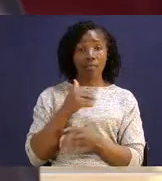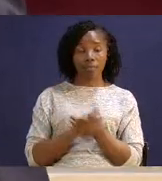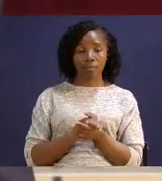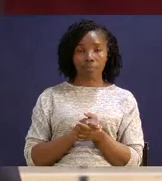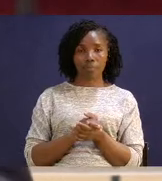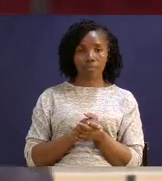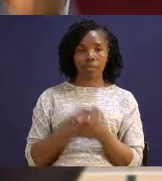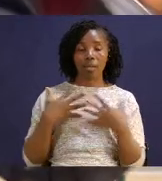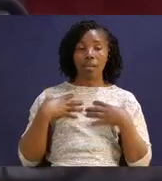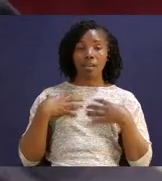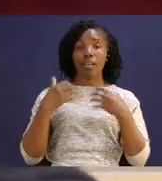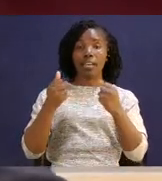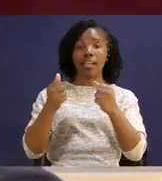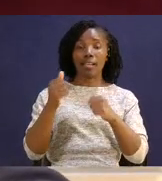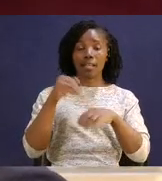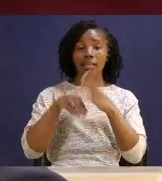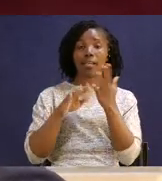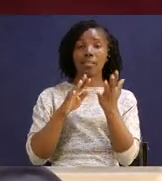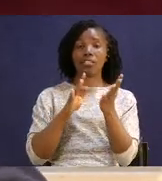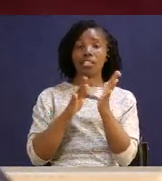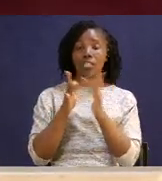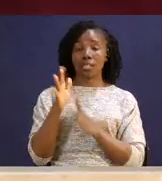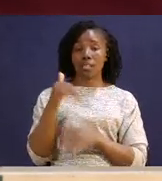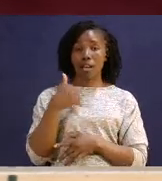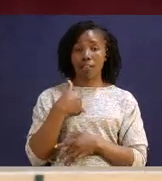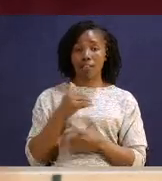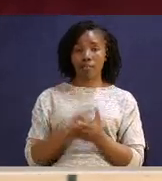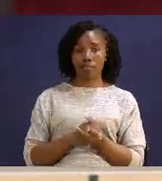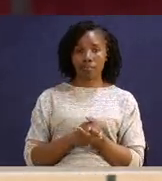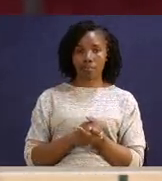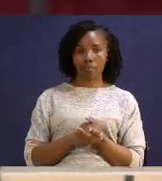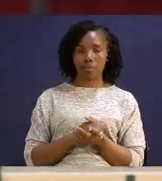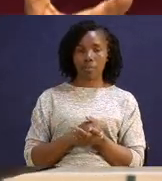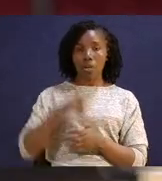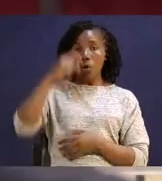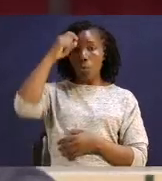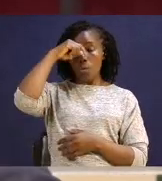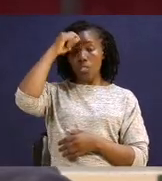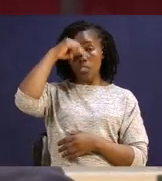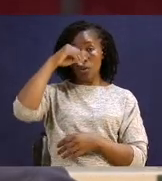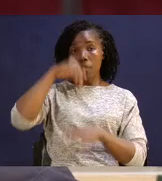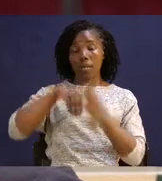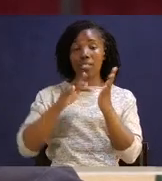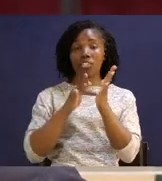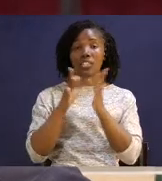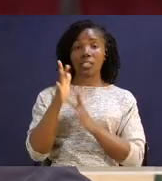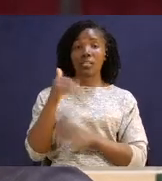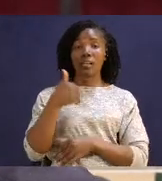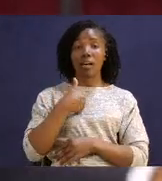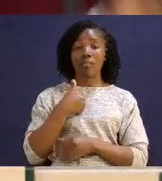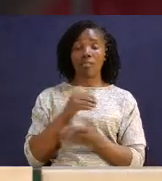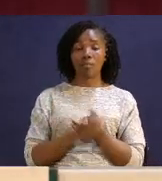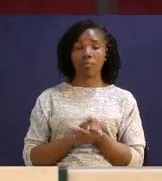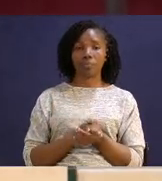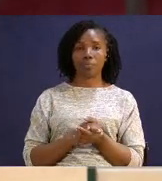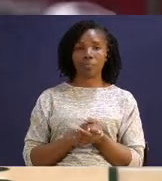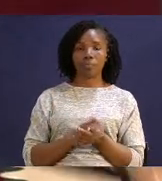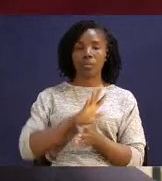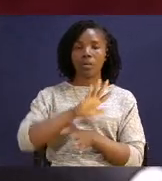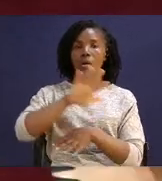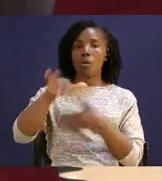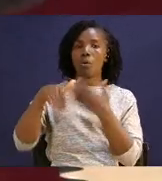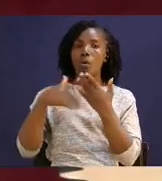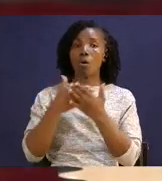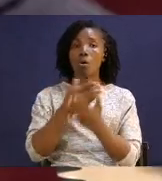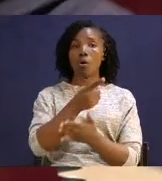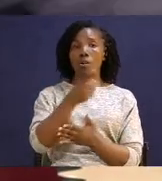Is there healing in Jesus? Is there wisdom in Jesus? All that you